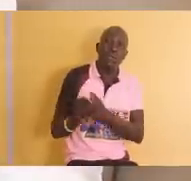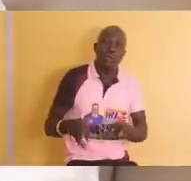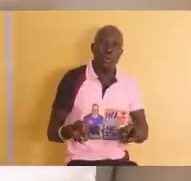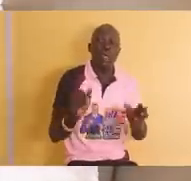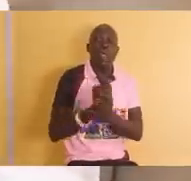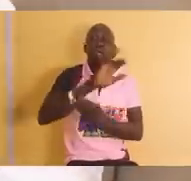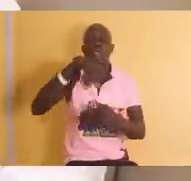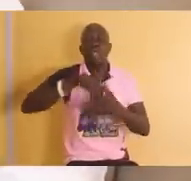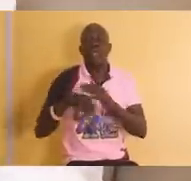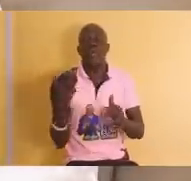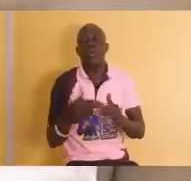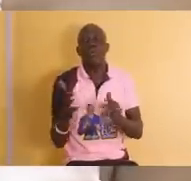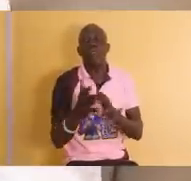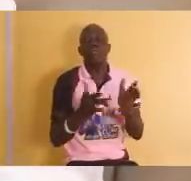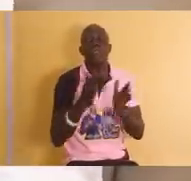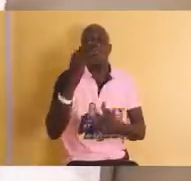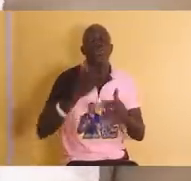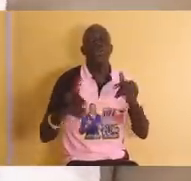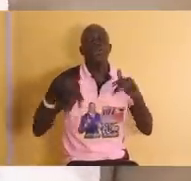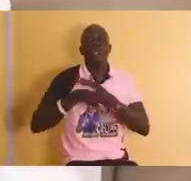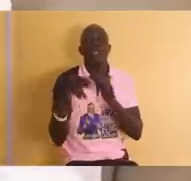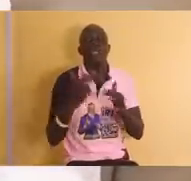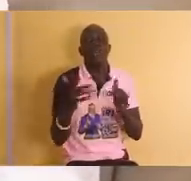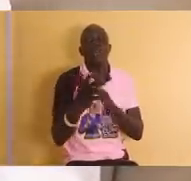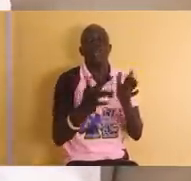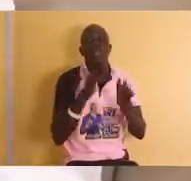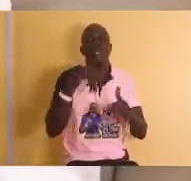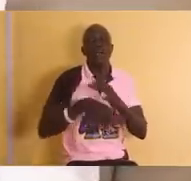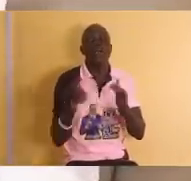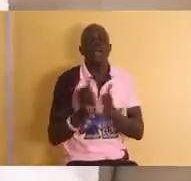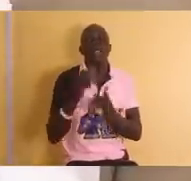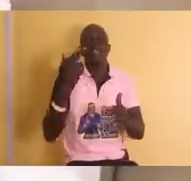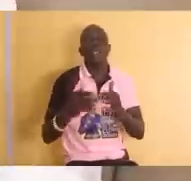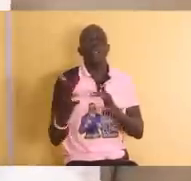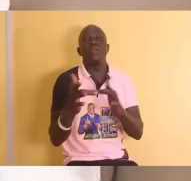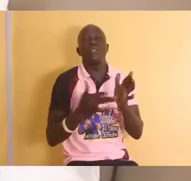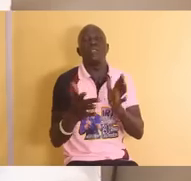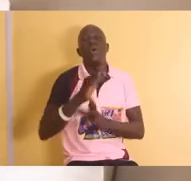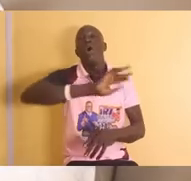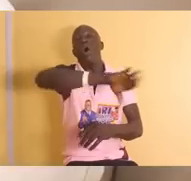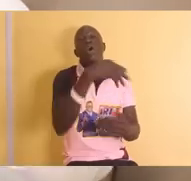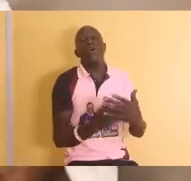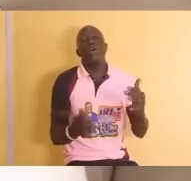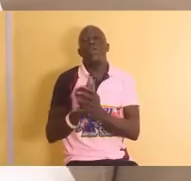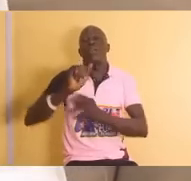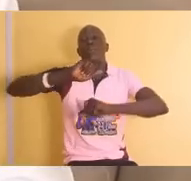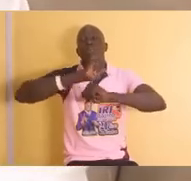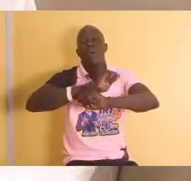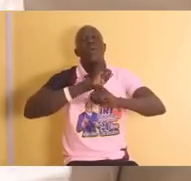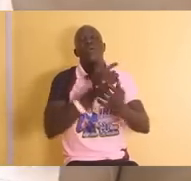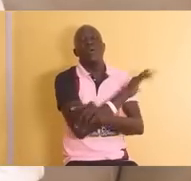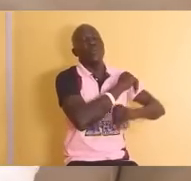way. E je je ma daja. Le ke ta fanuga sanda yo de bia loruko Jesu gbogbo agbara ewo awon